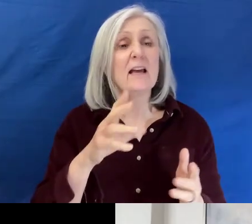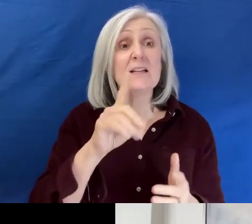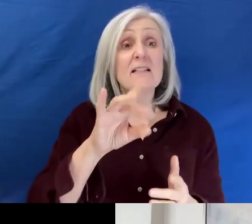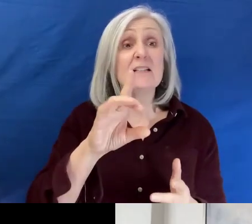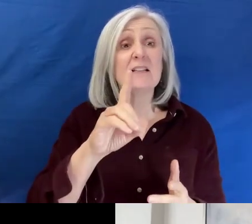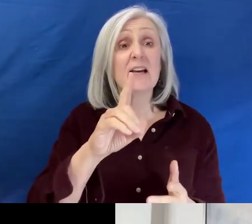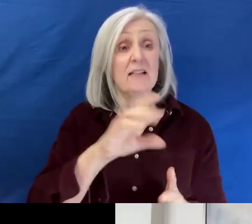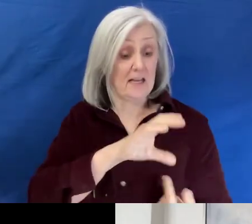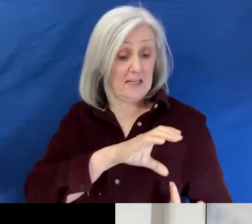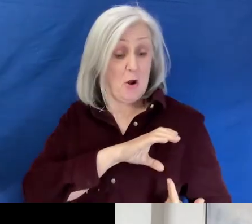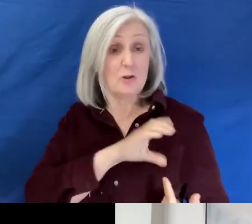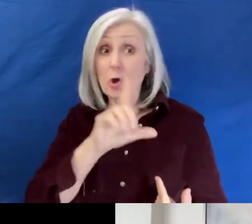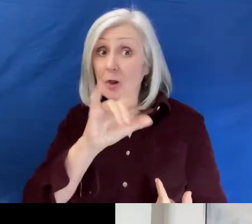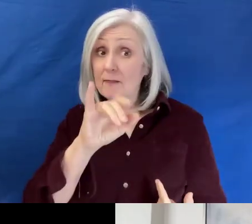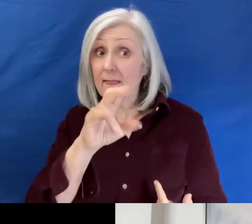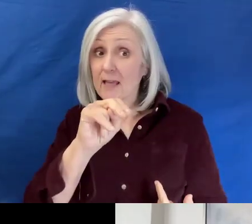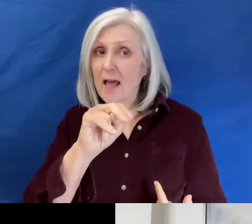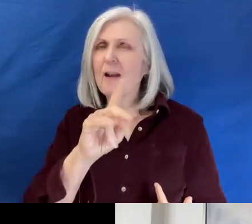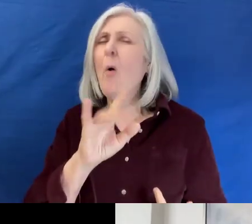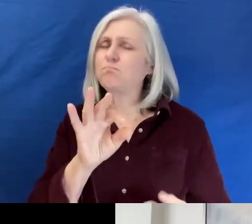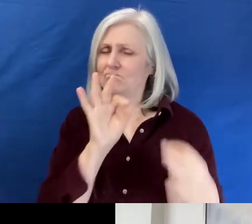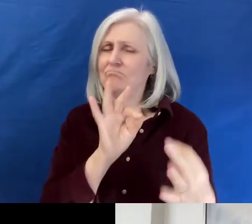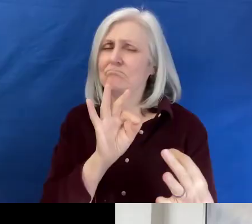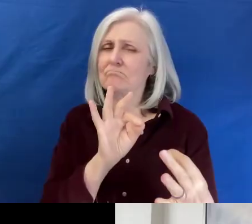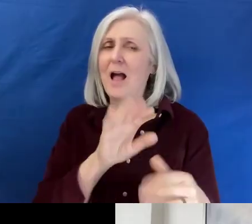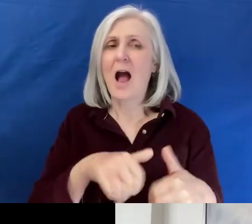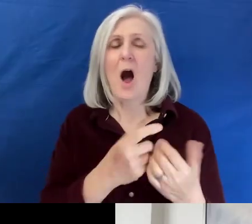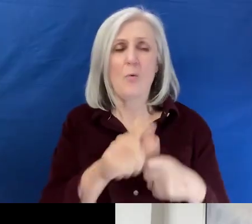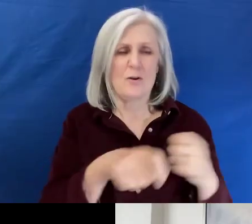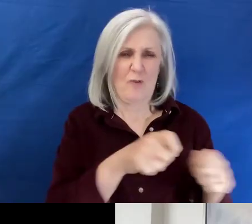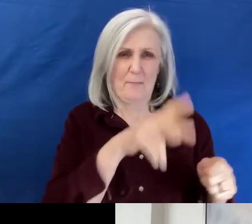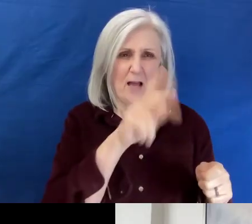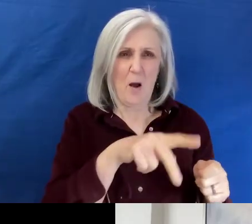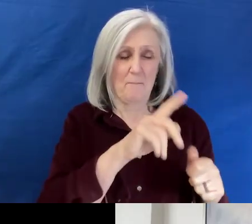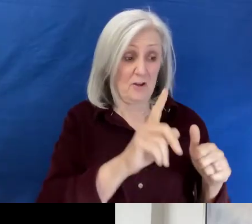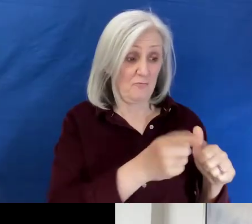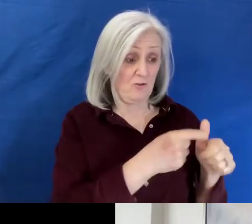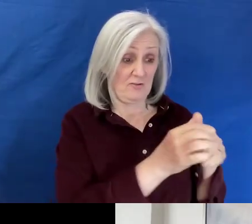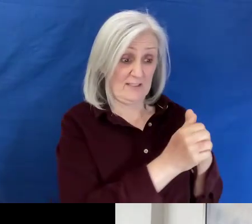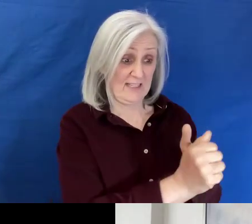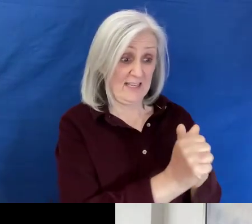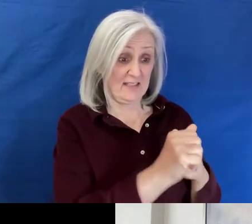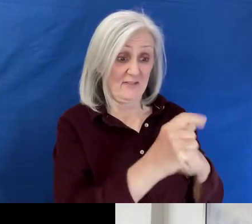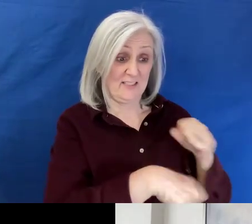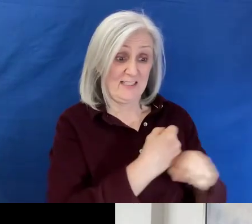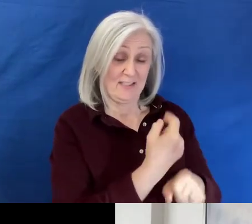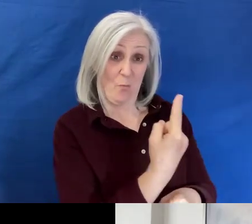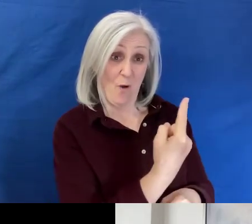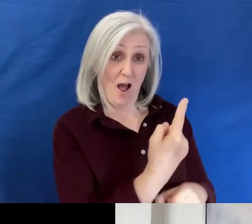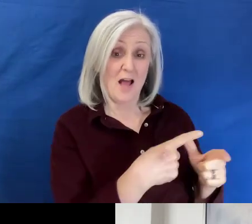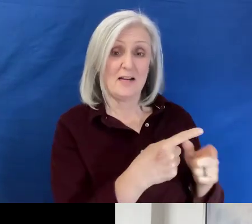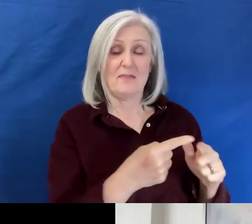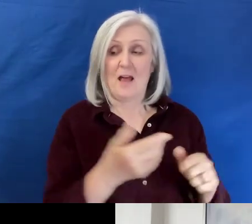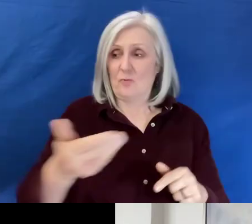Lillian justice, like the way we kind of wrapped up the initial leads of season one, the fact that we were able to bring them in when